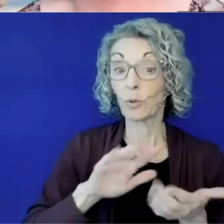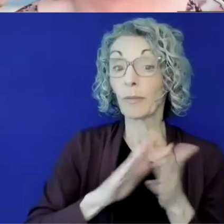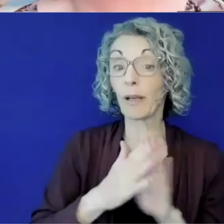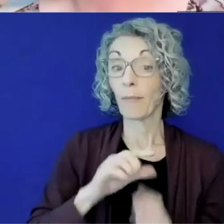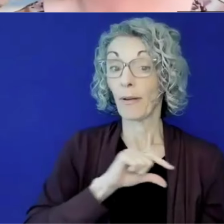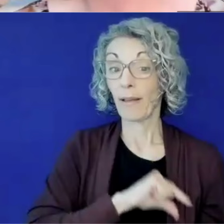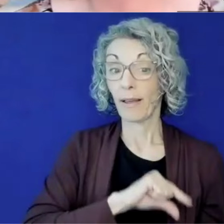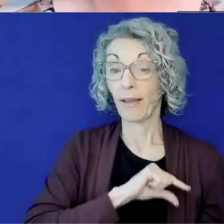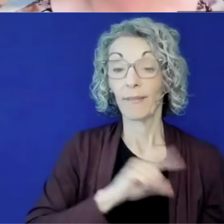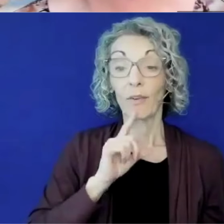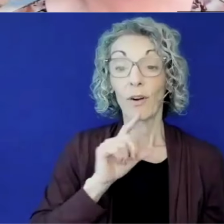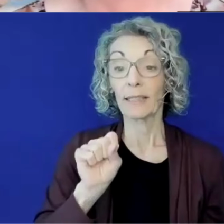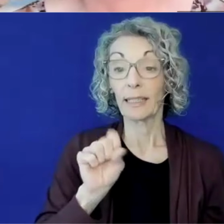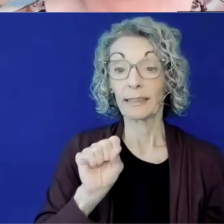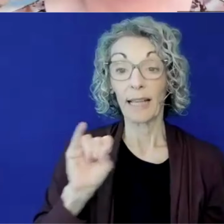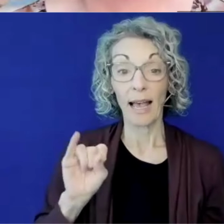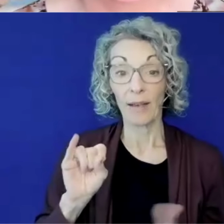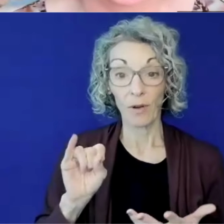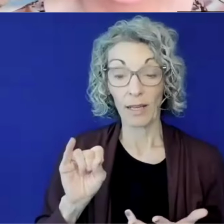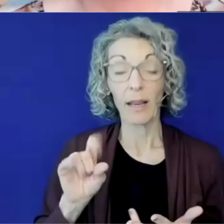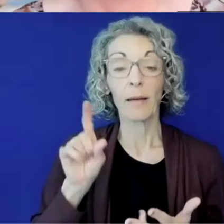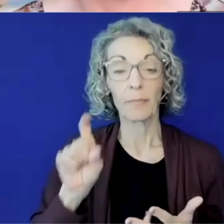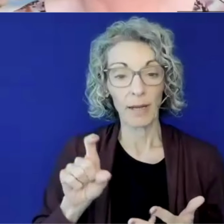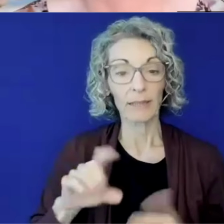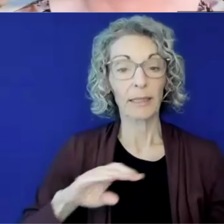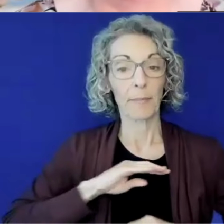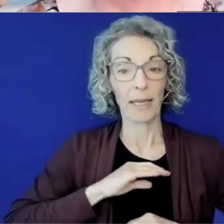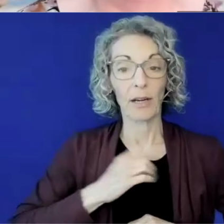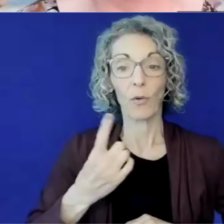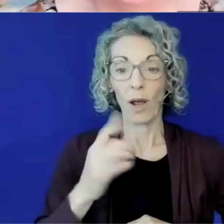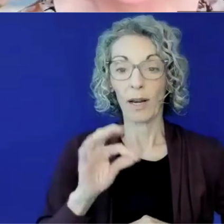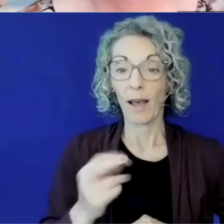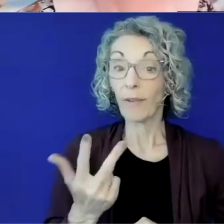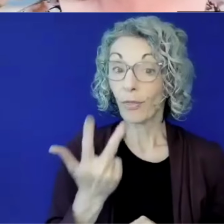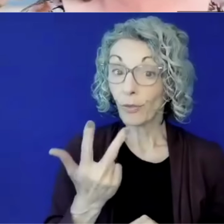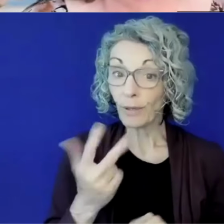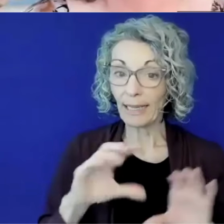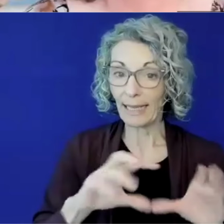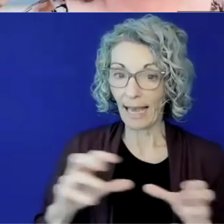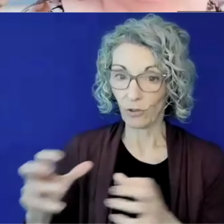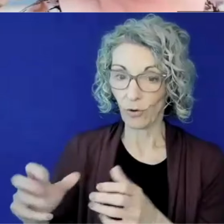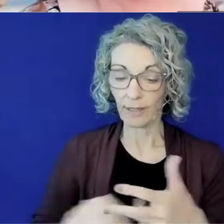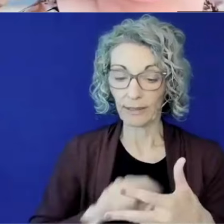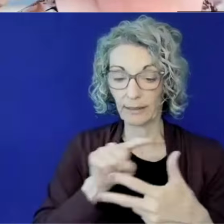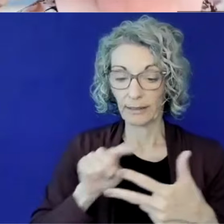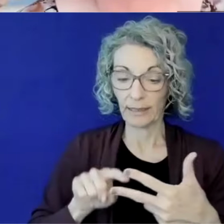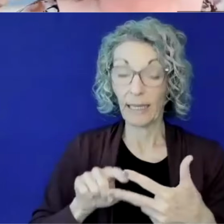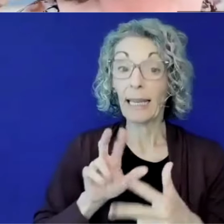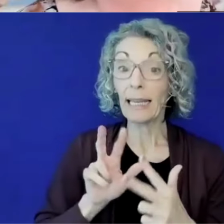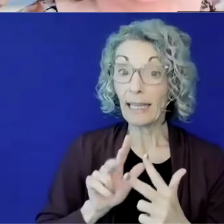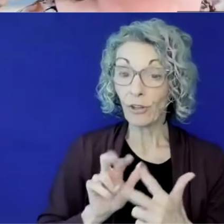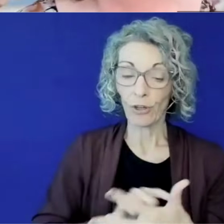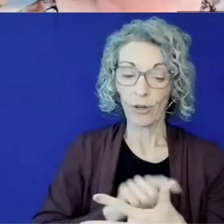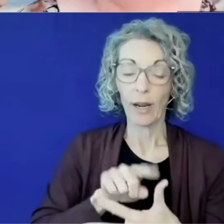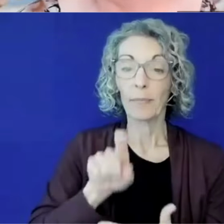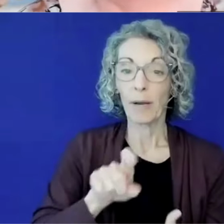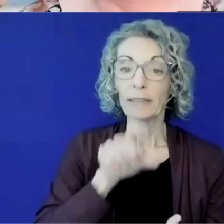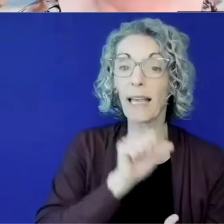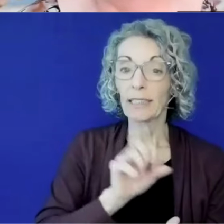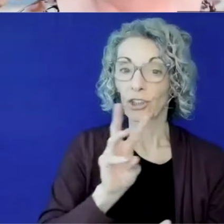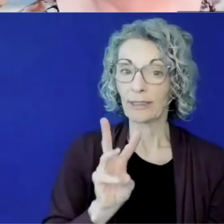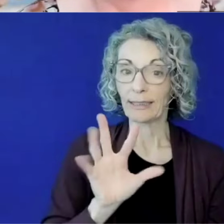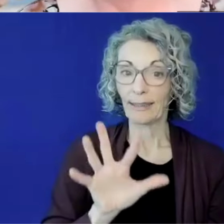SSI is to meet one of three categorical tests. So you have to be either age 65